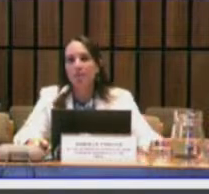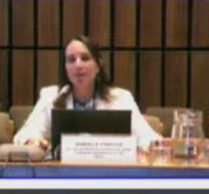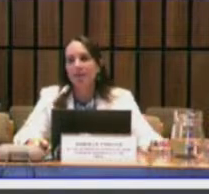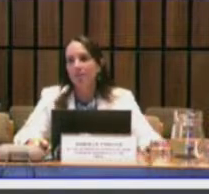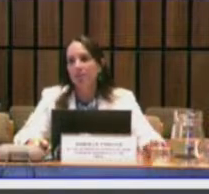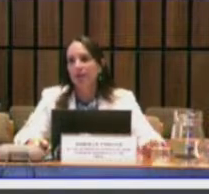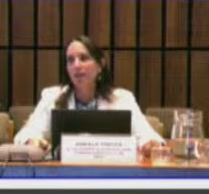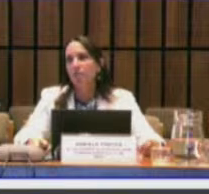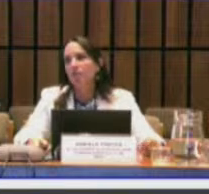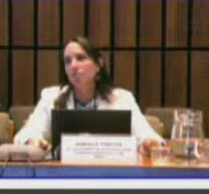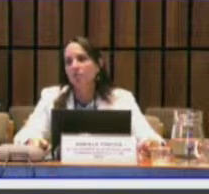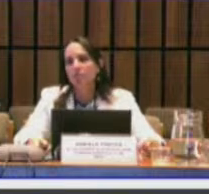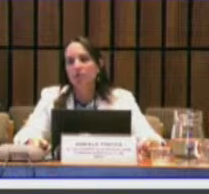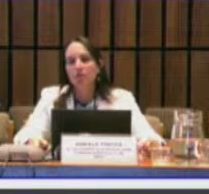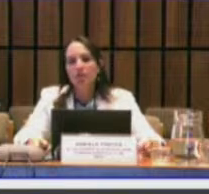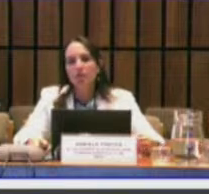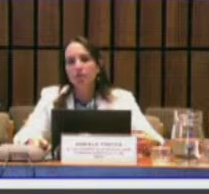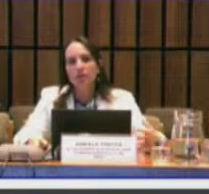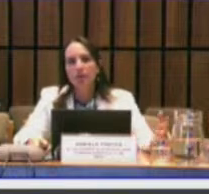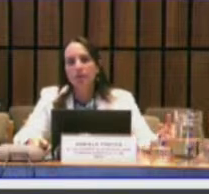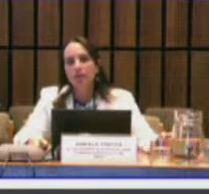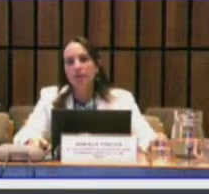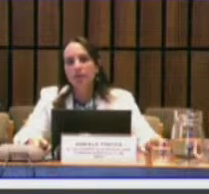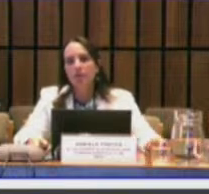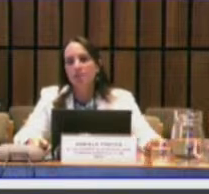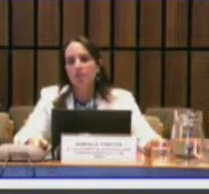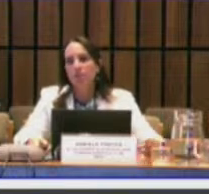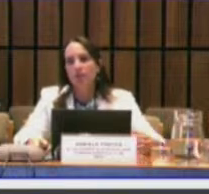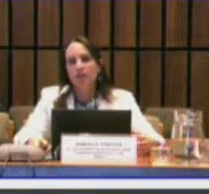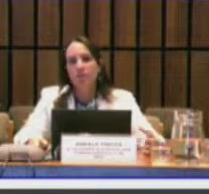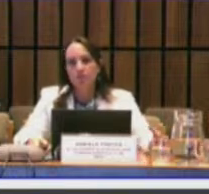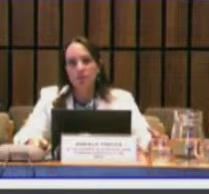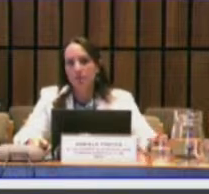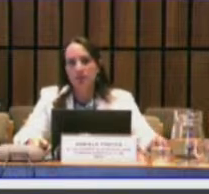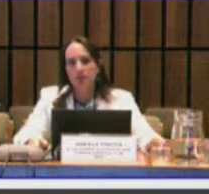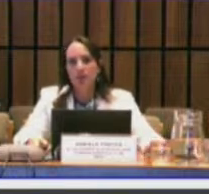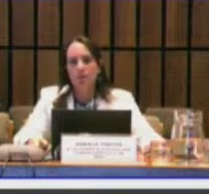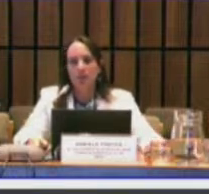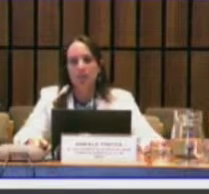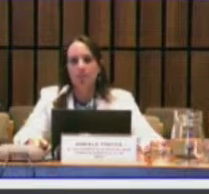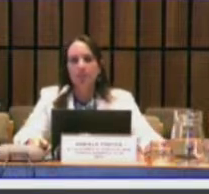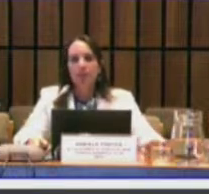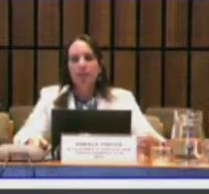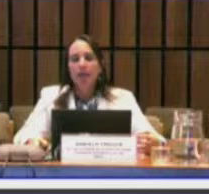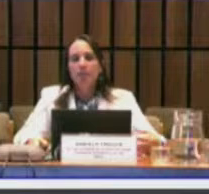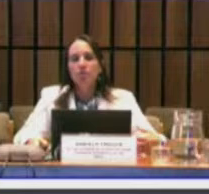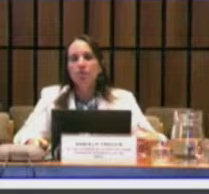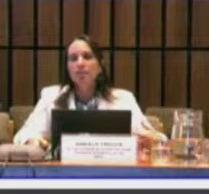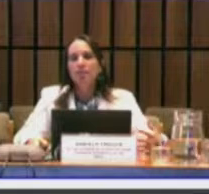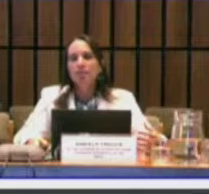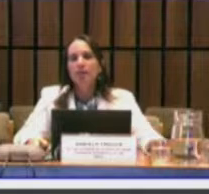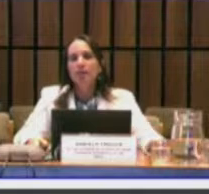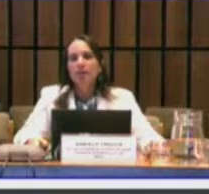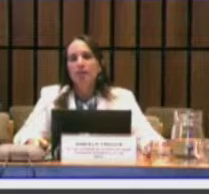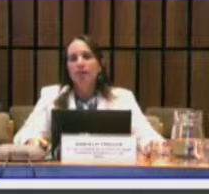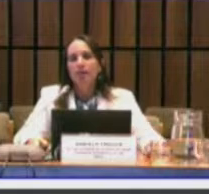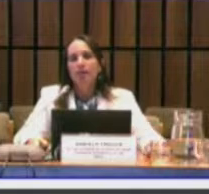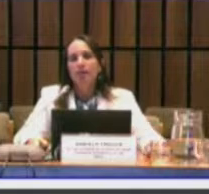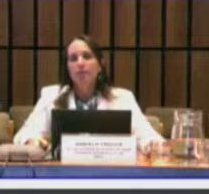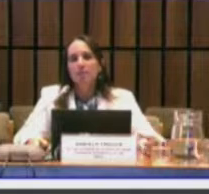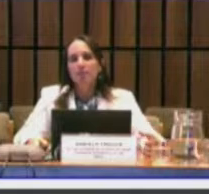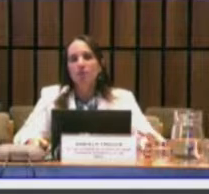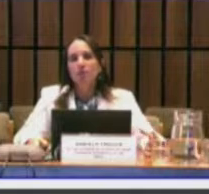inclusion and in access. More than half of the secondary education is already out of the